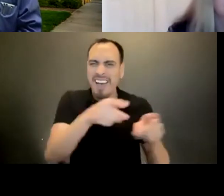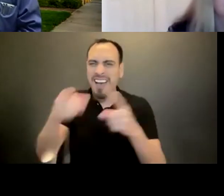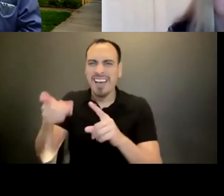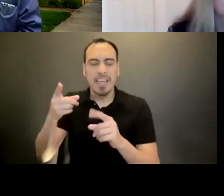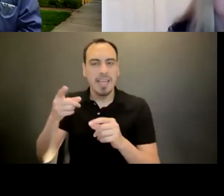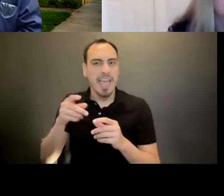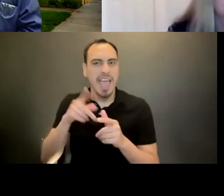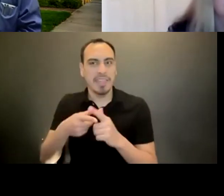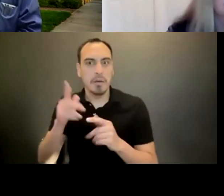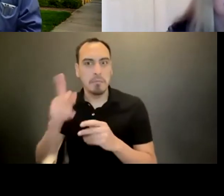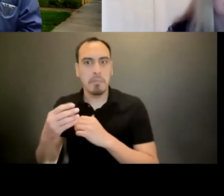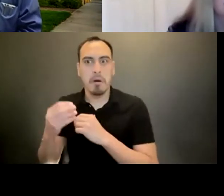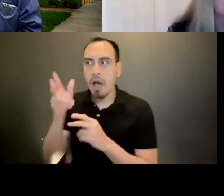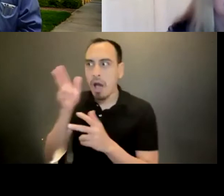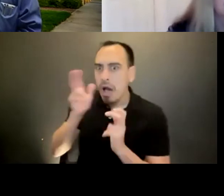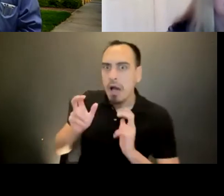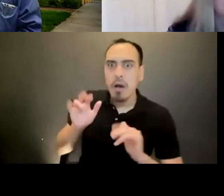general.